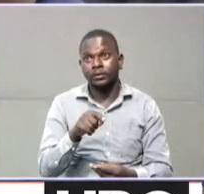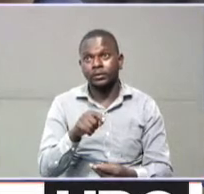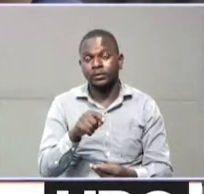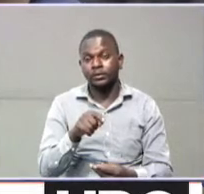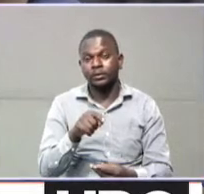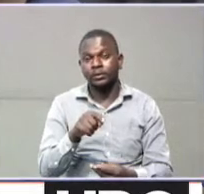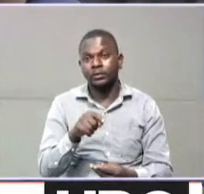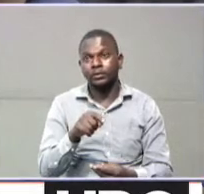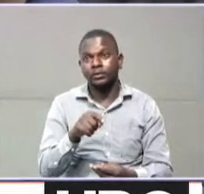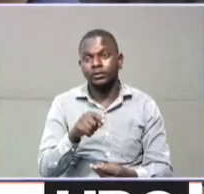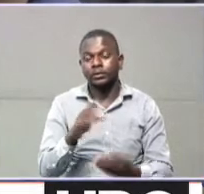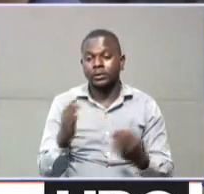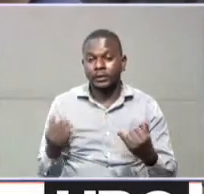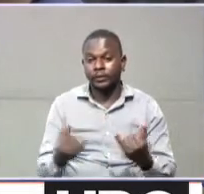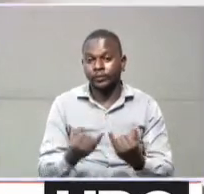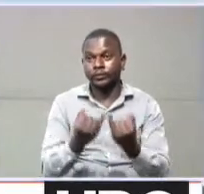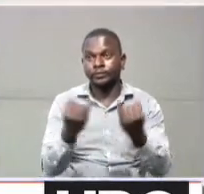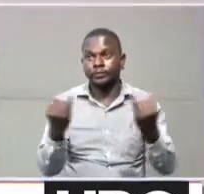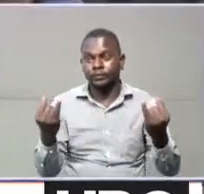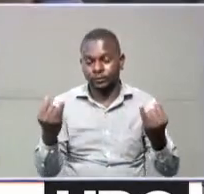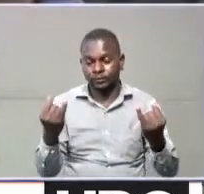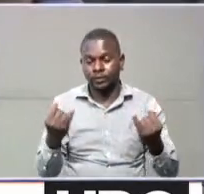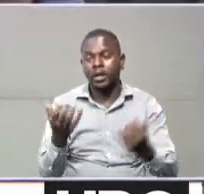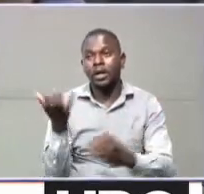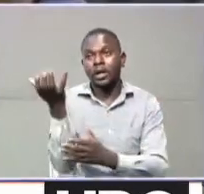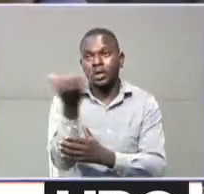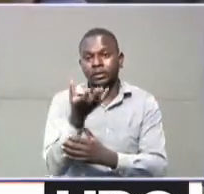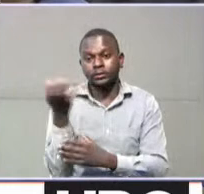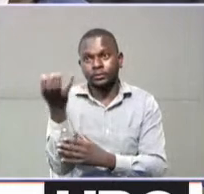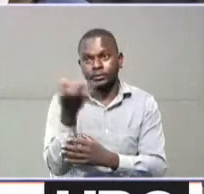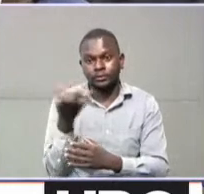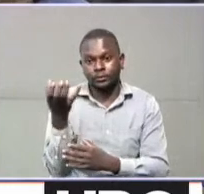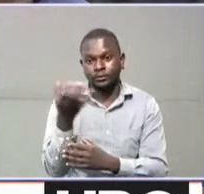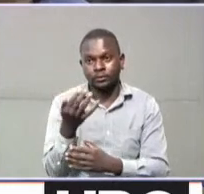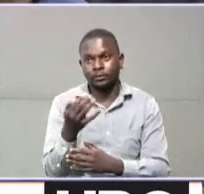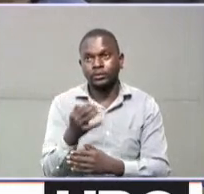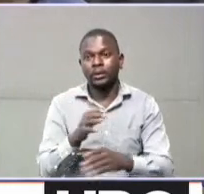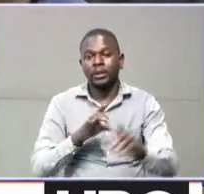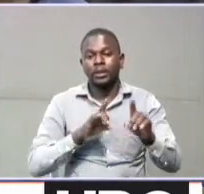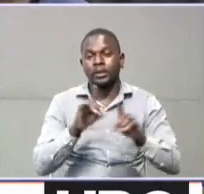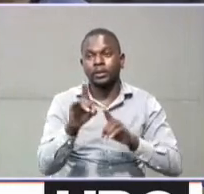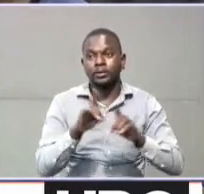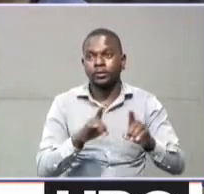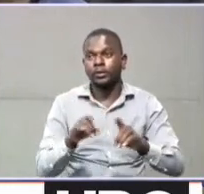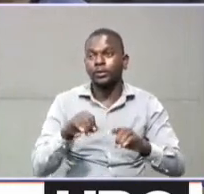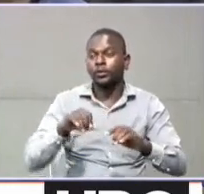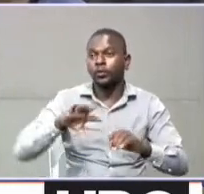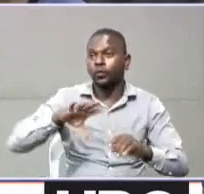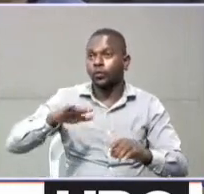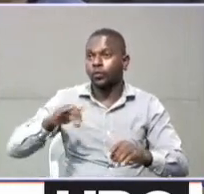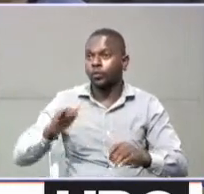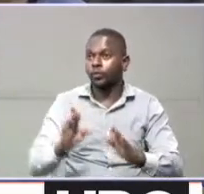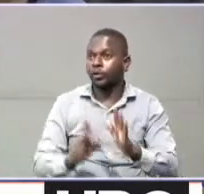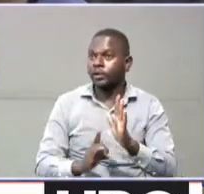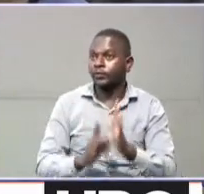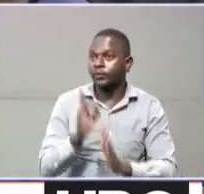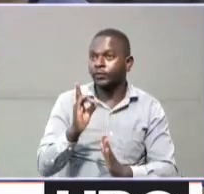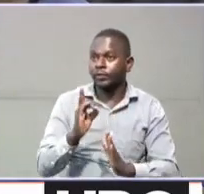and information is being analyzed by director of water for development